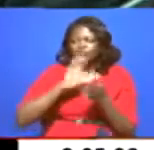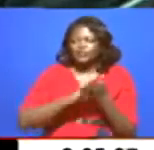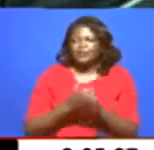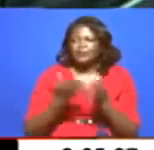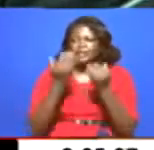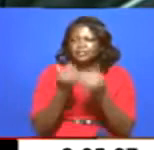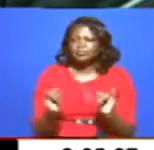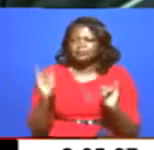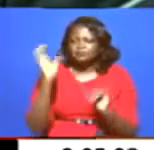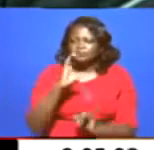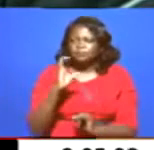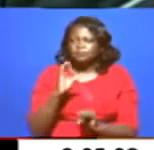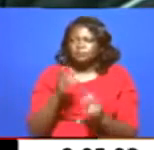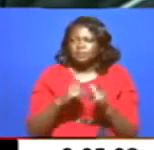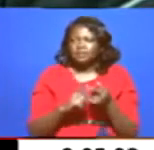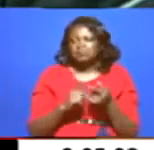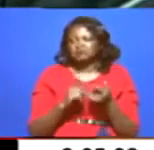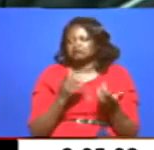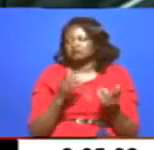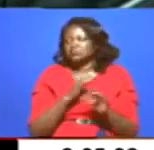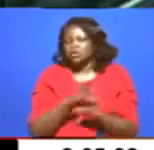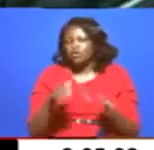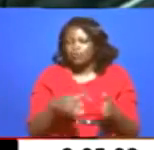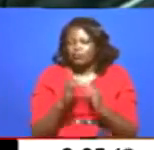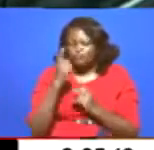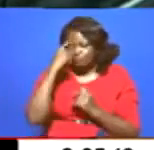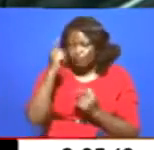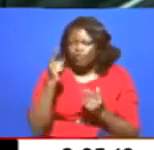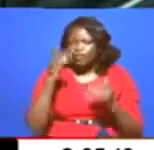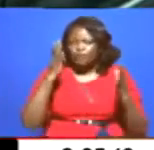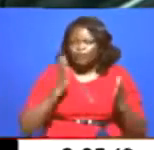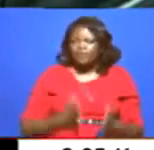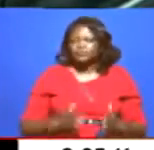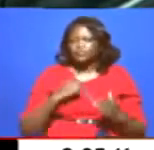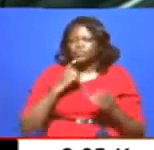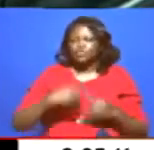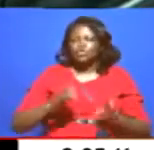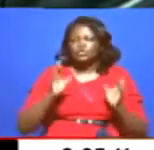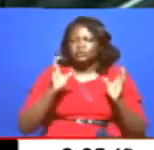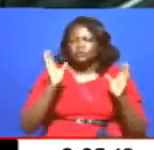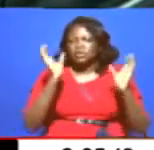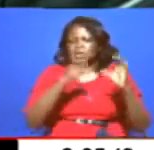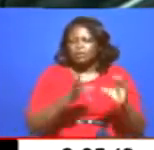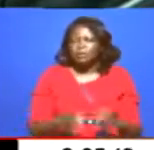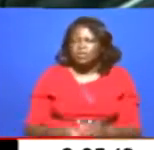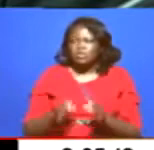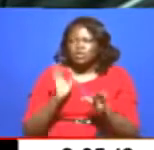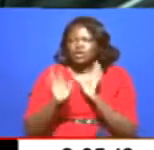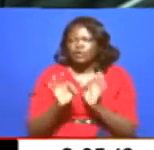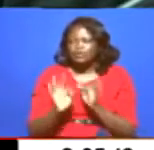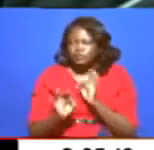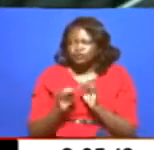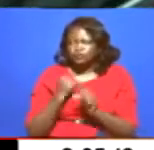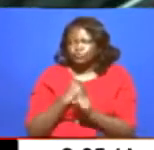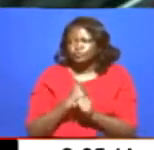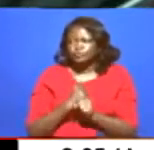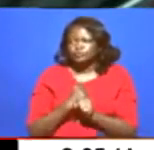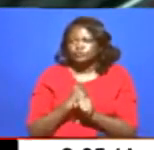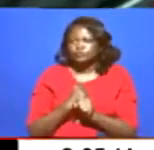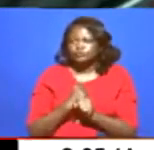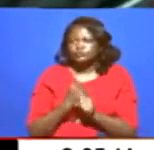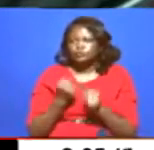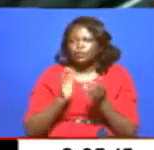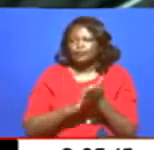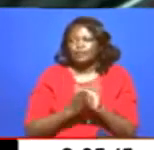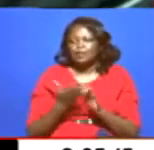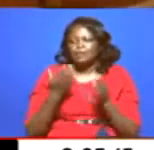independent candidate, and there is no window for a person who loses in a party nomination exercise to then become